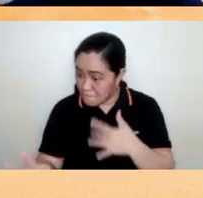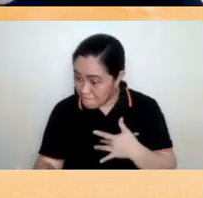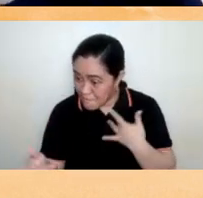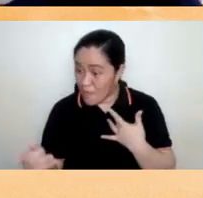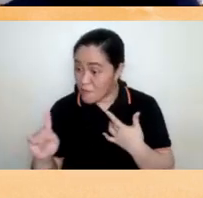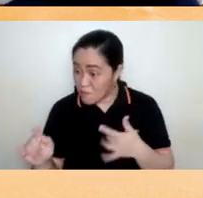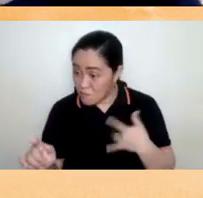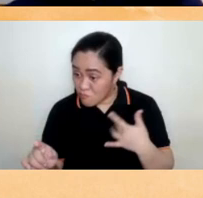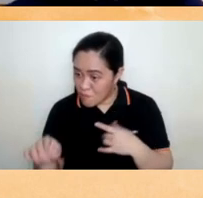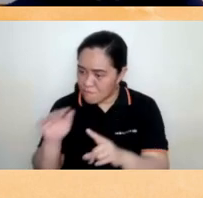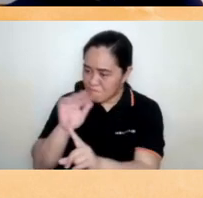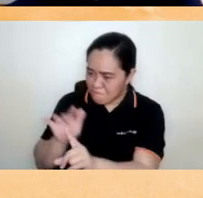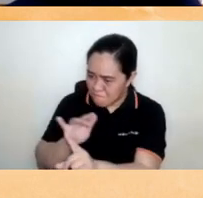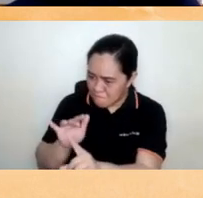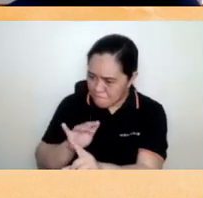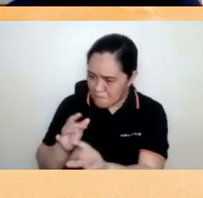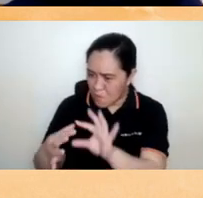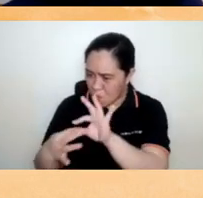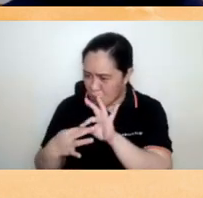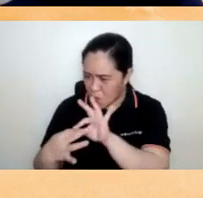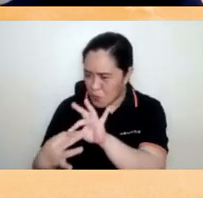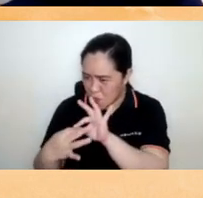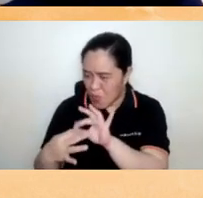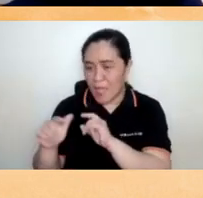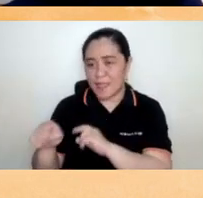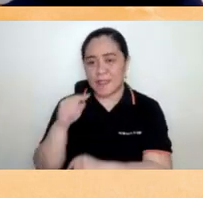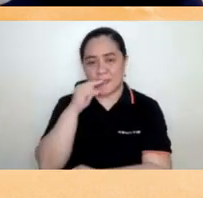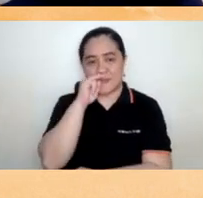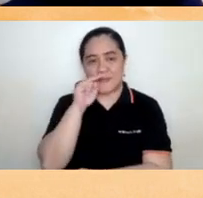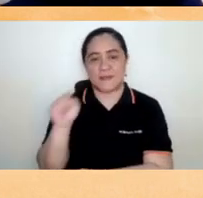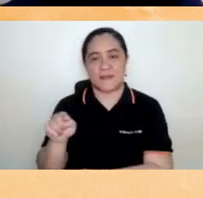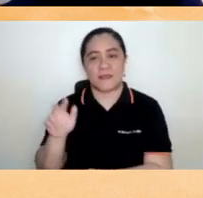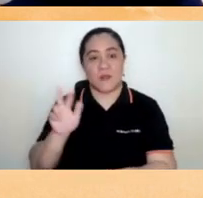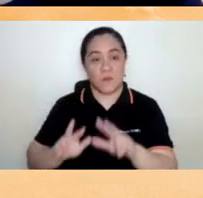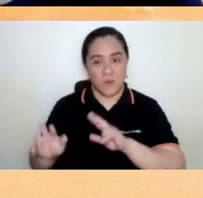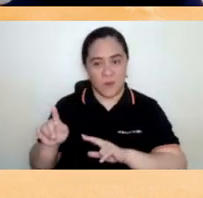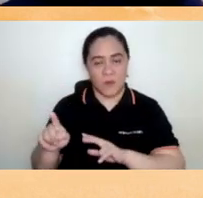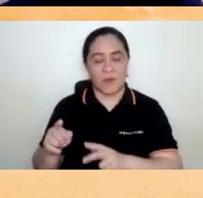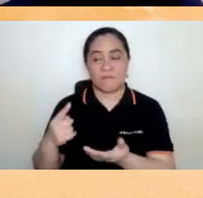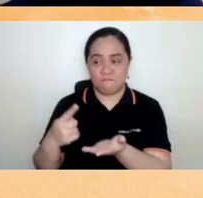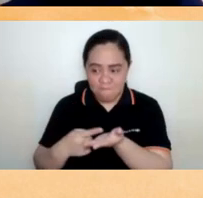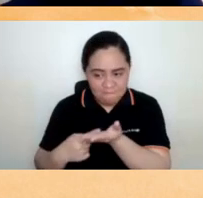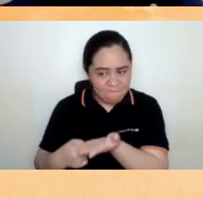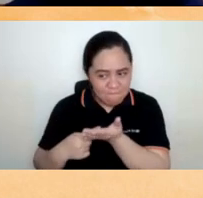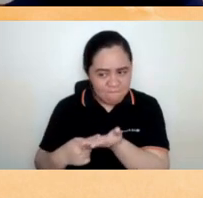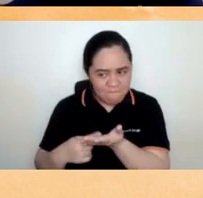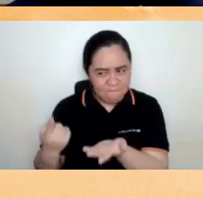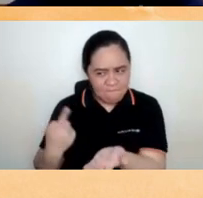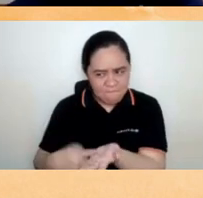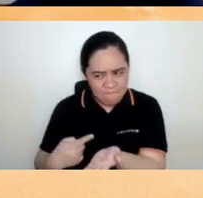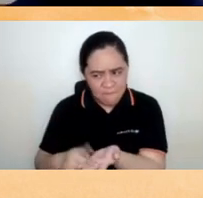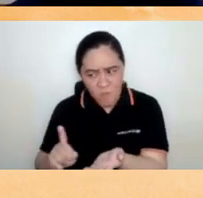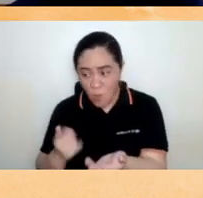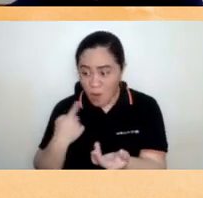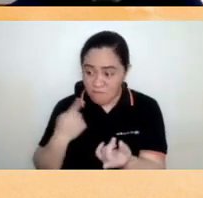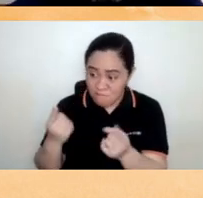observe his or her feelings of anxiety and then talk about it. What is happening when